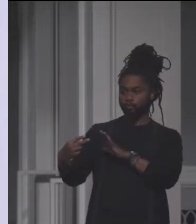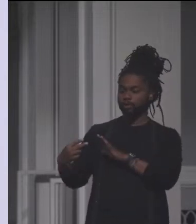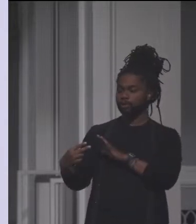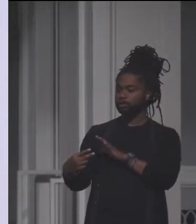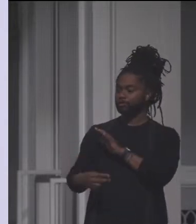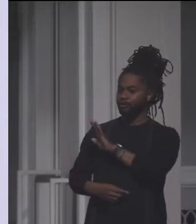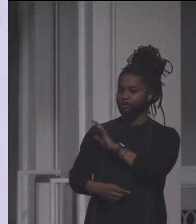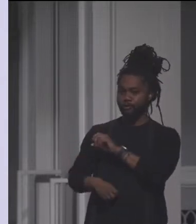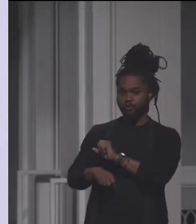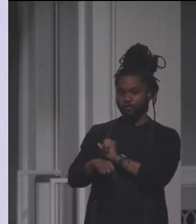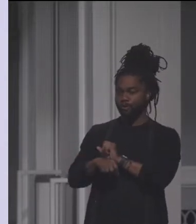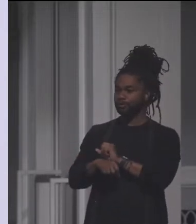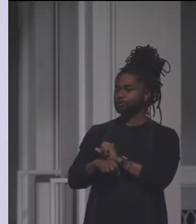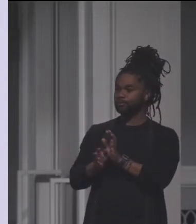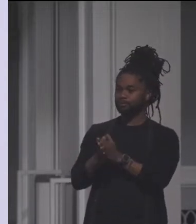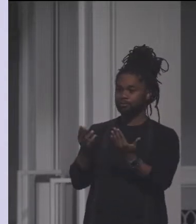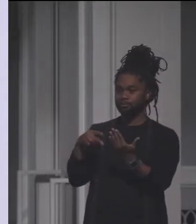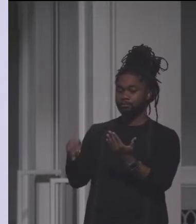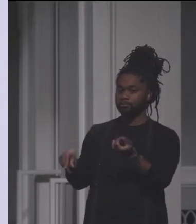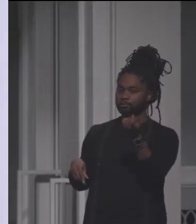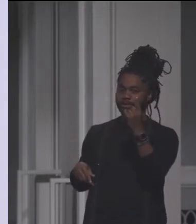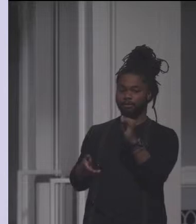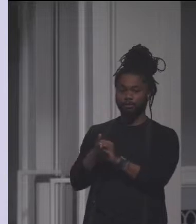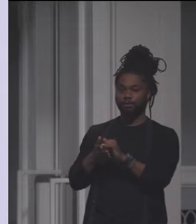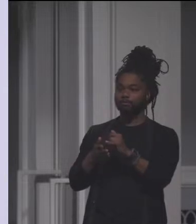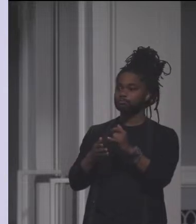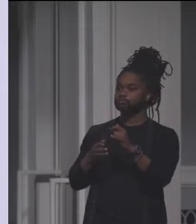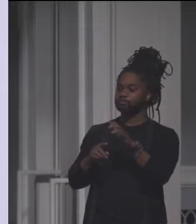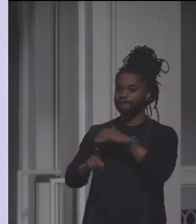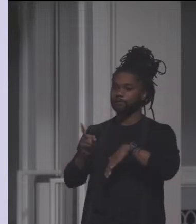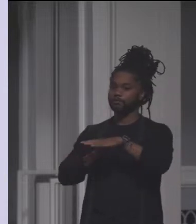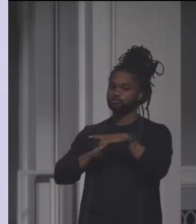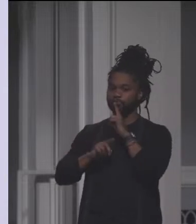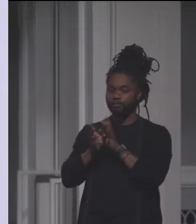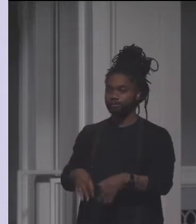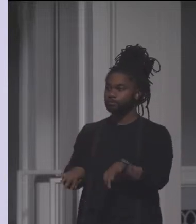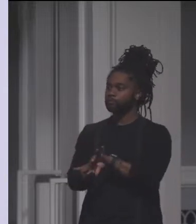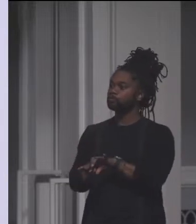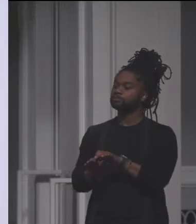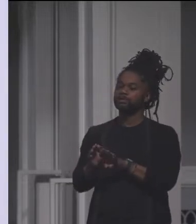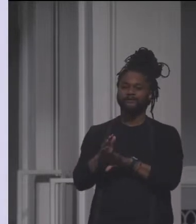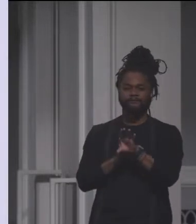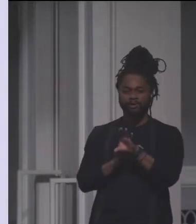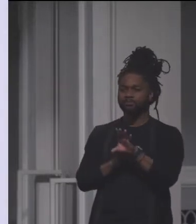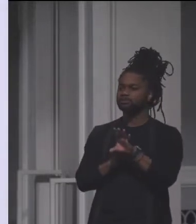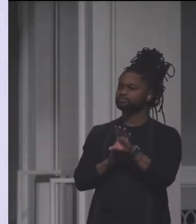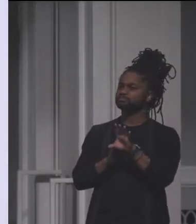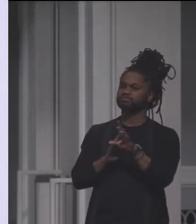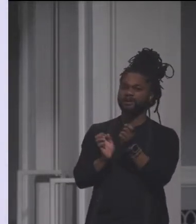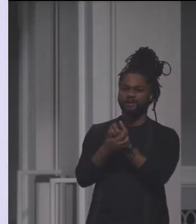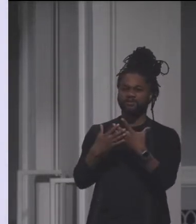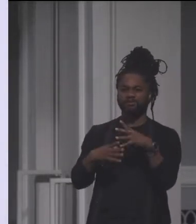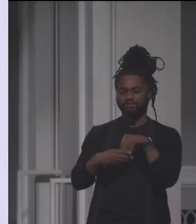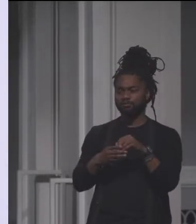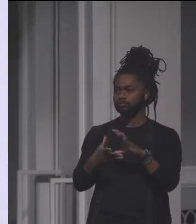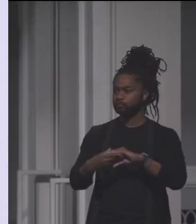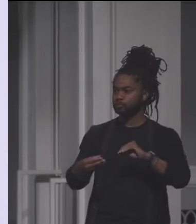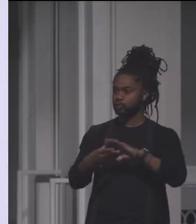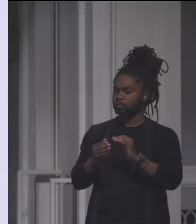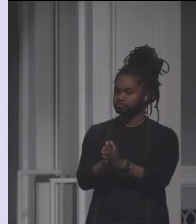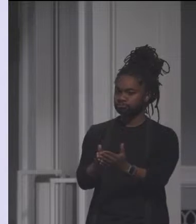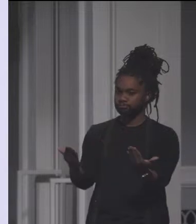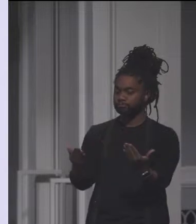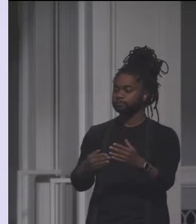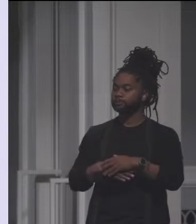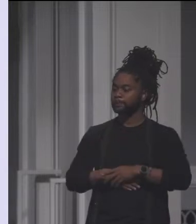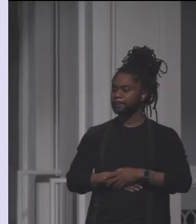know that the senses and the environment are really crucial to the development of the novels. So I'm wondering